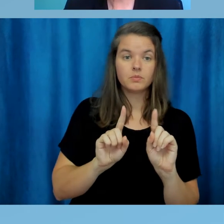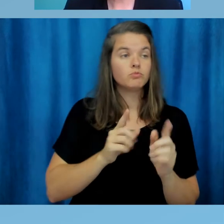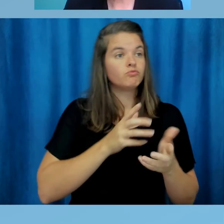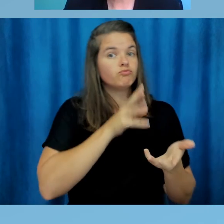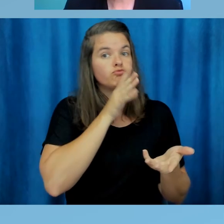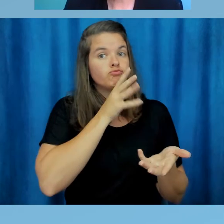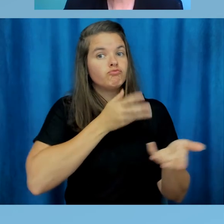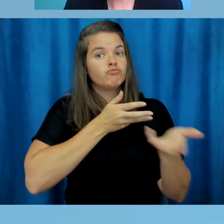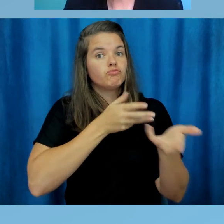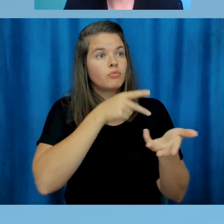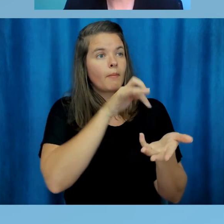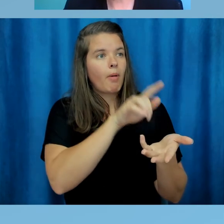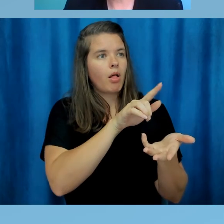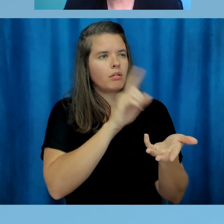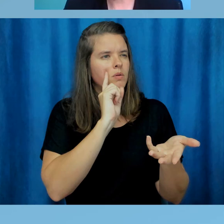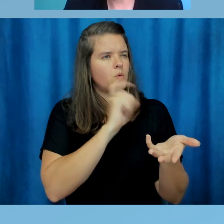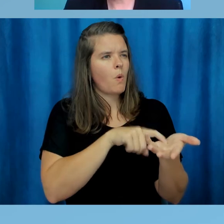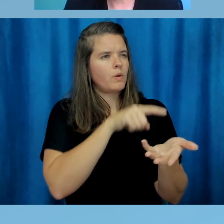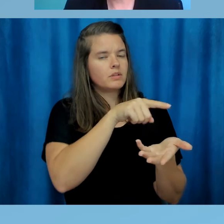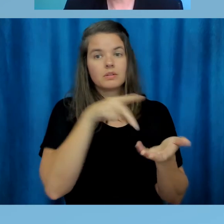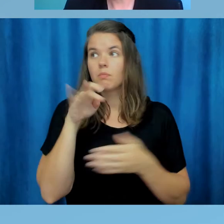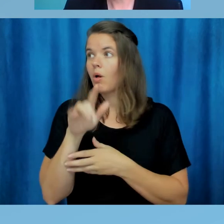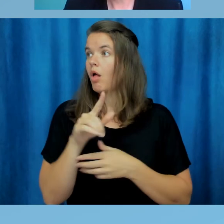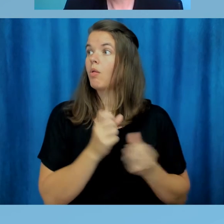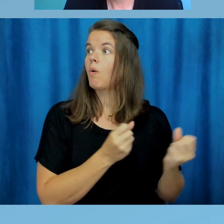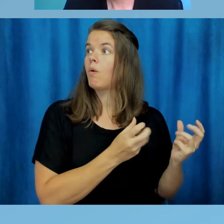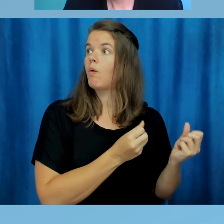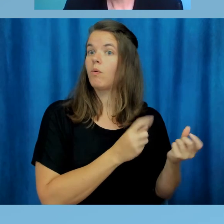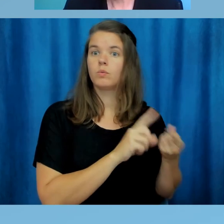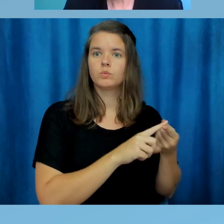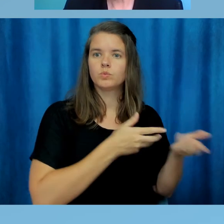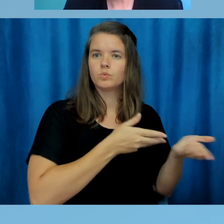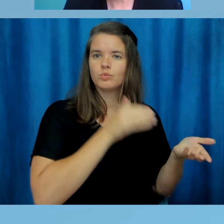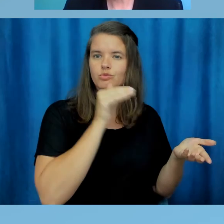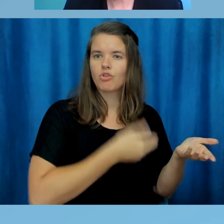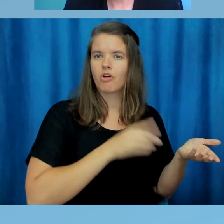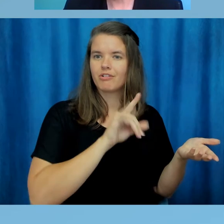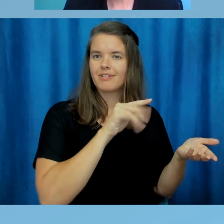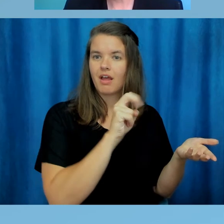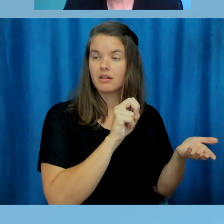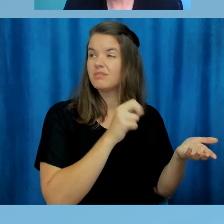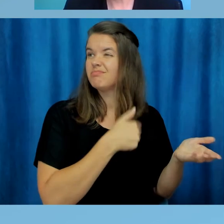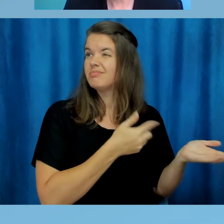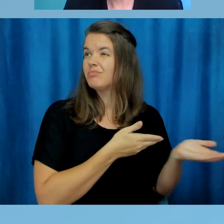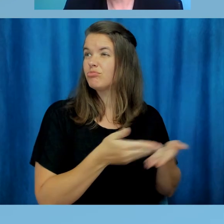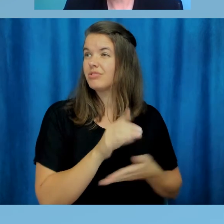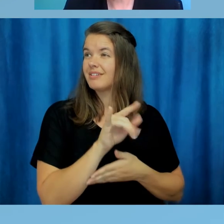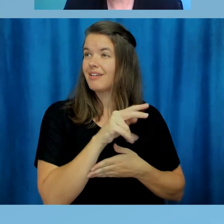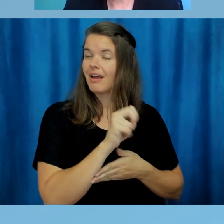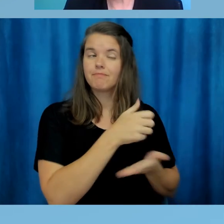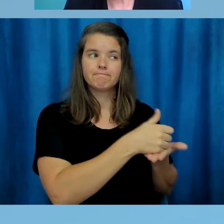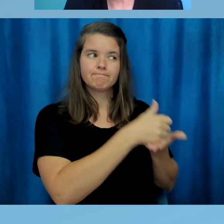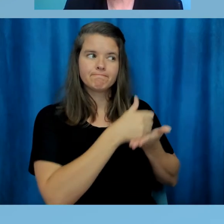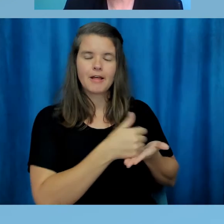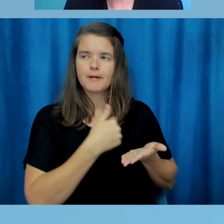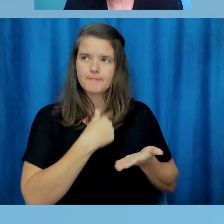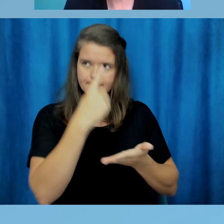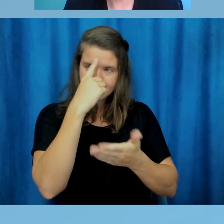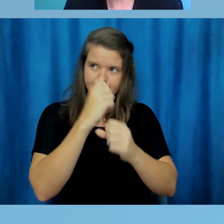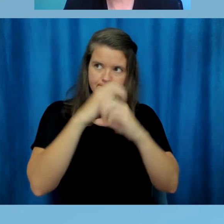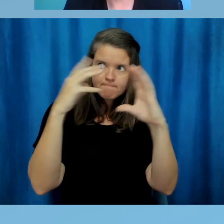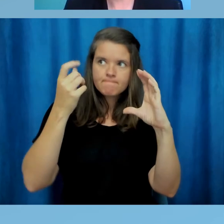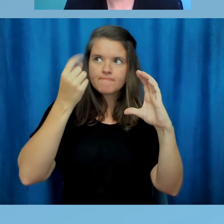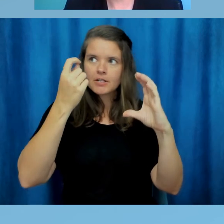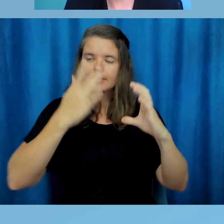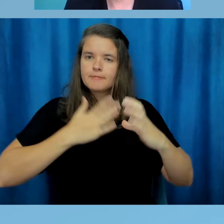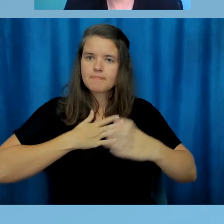communicate with Paul, you notice that he is signing with Diane. Paul tells you that he brought Diane so that she can help him understand